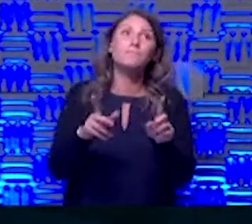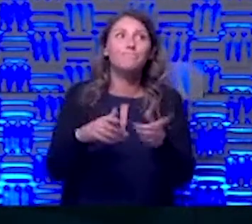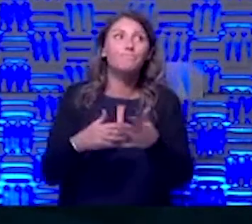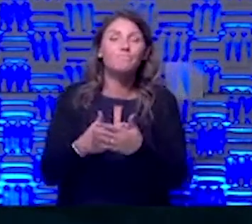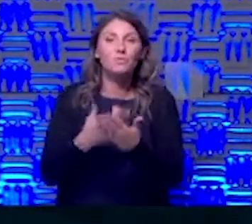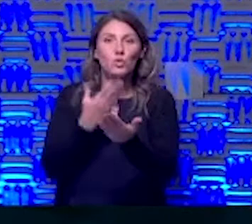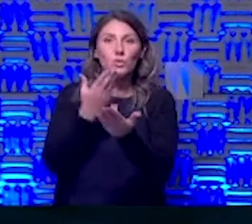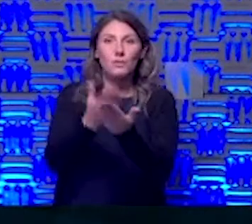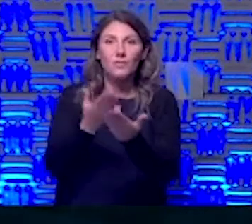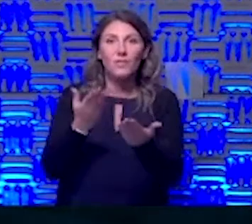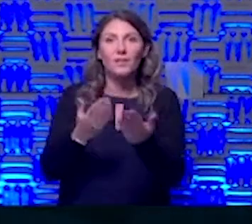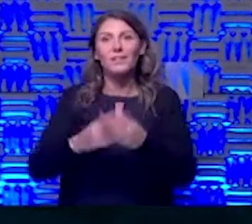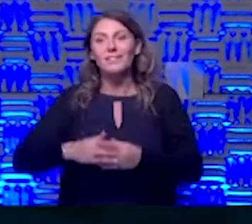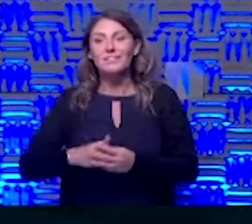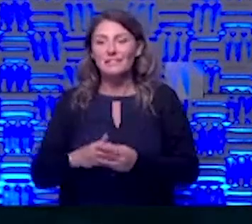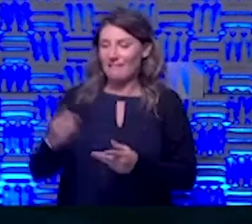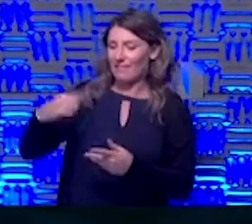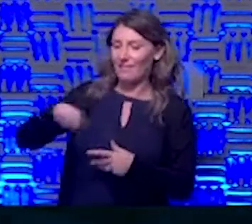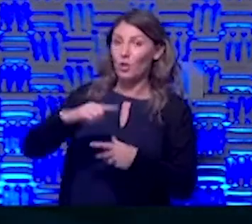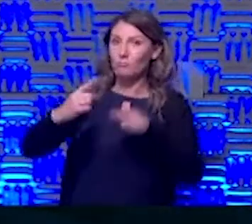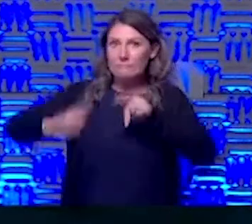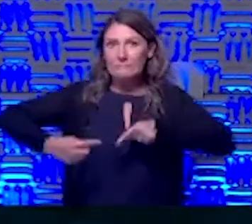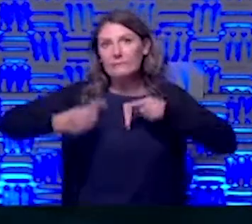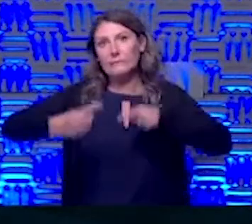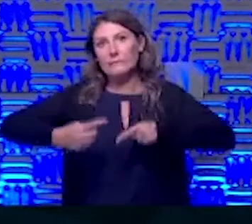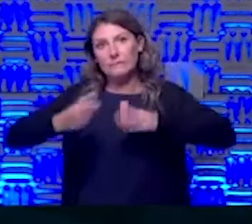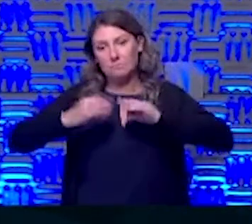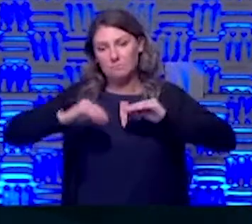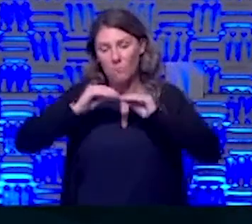evidence that they're having a much more